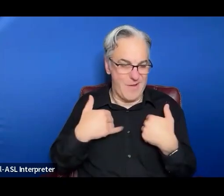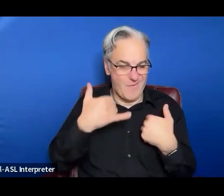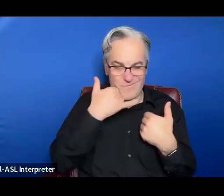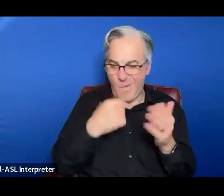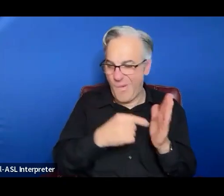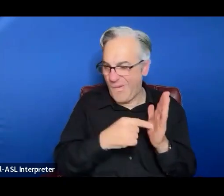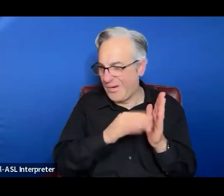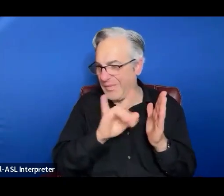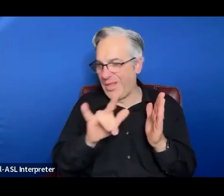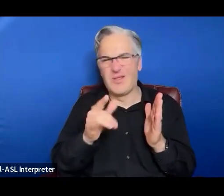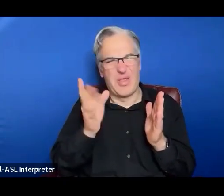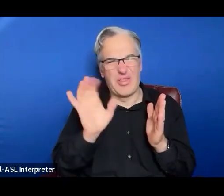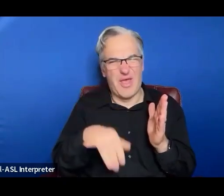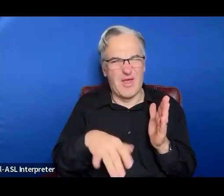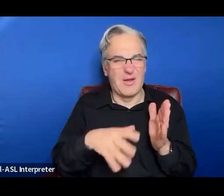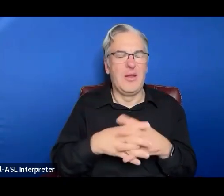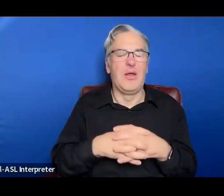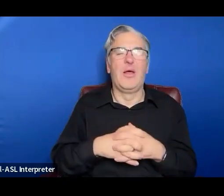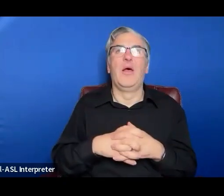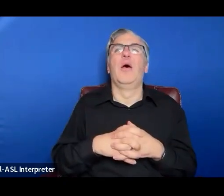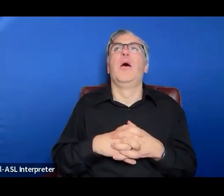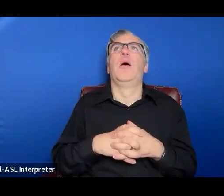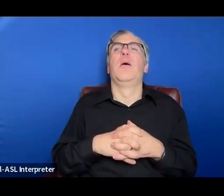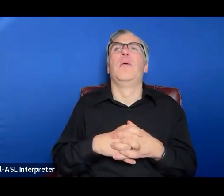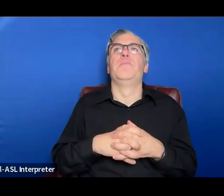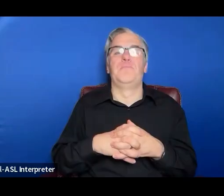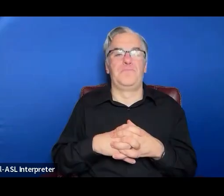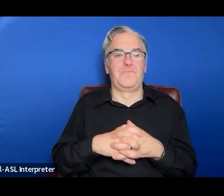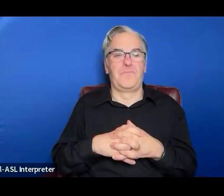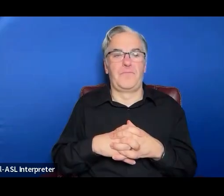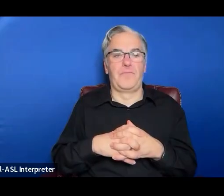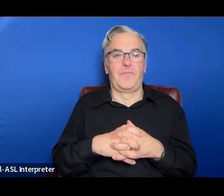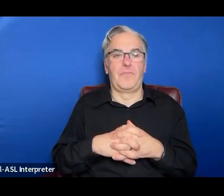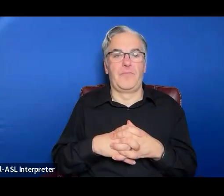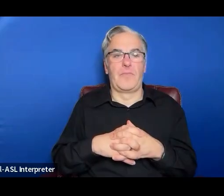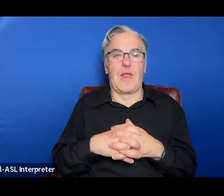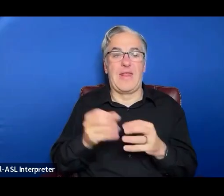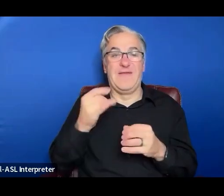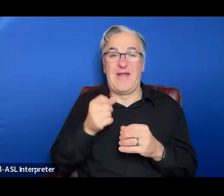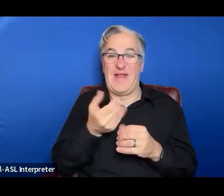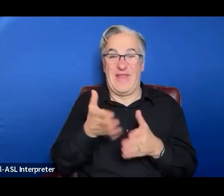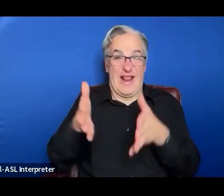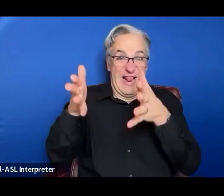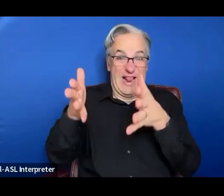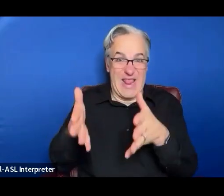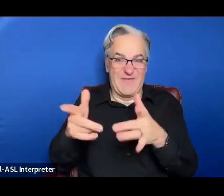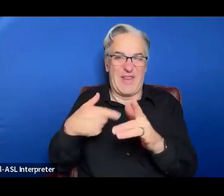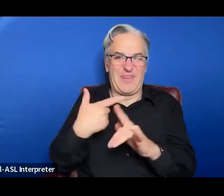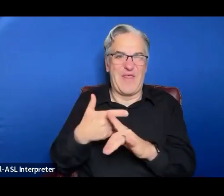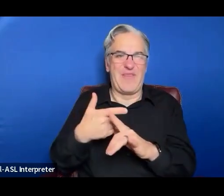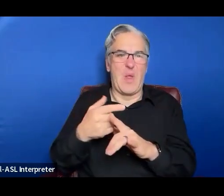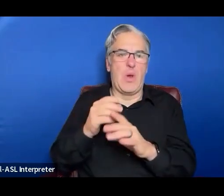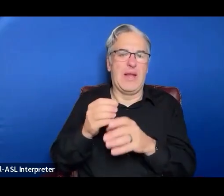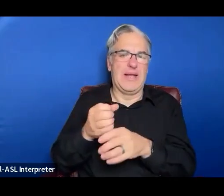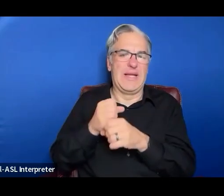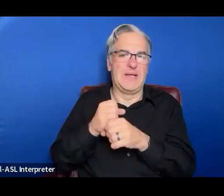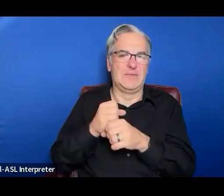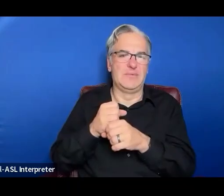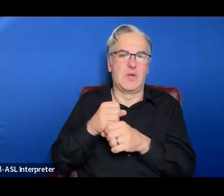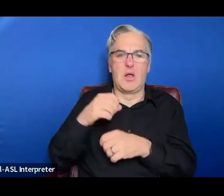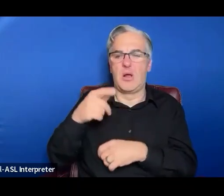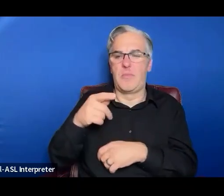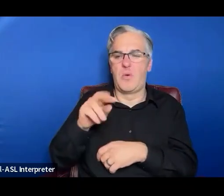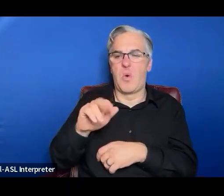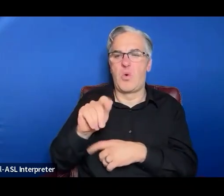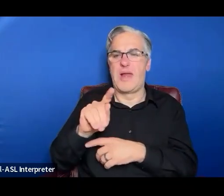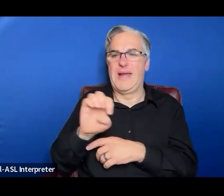or something like that. Everybody on that last level, if there's anything left, they get a prorated share. And